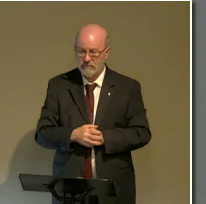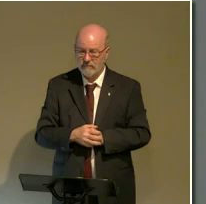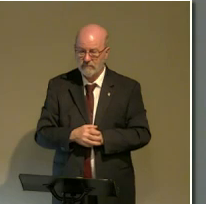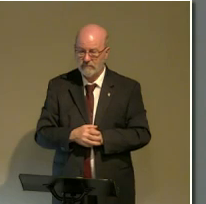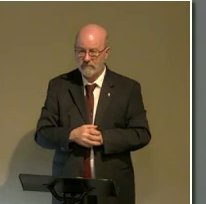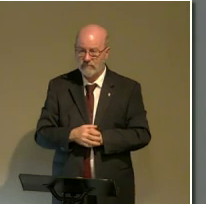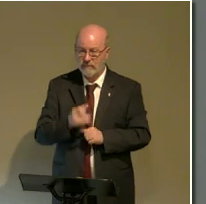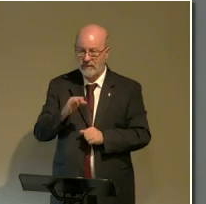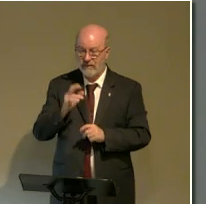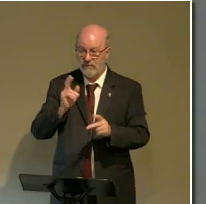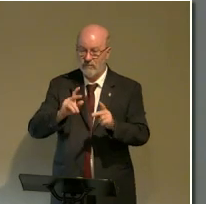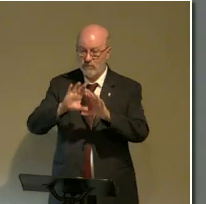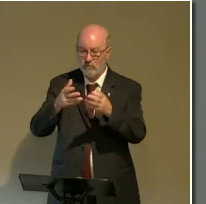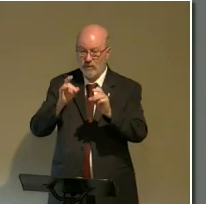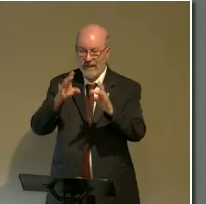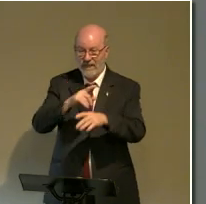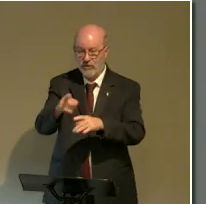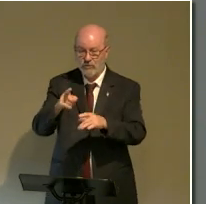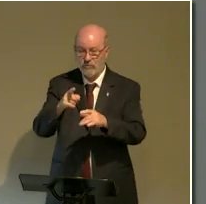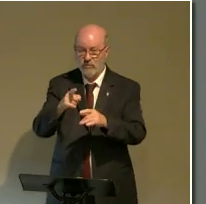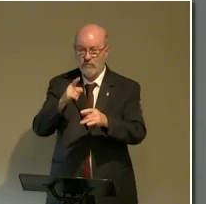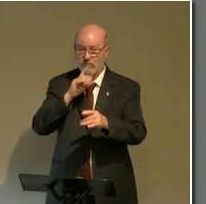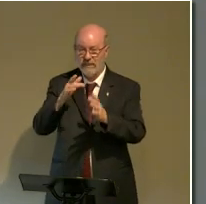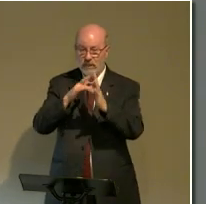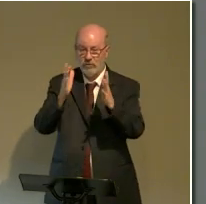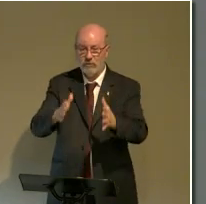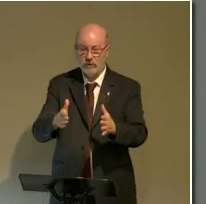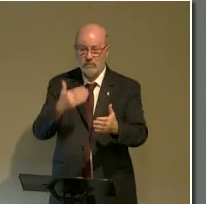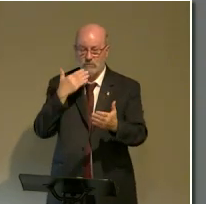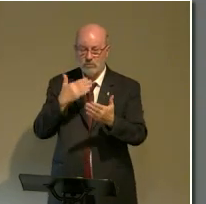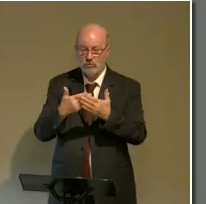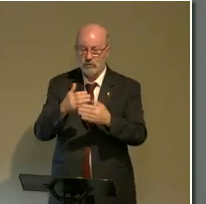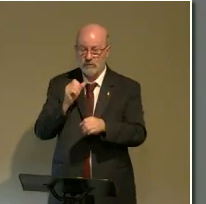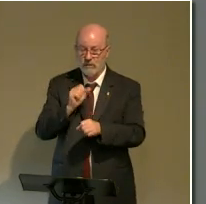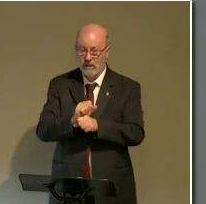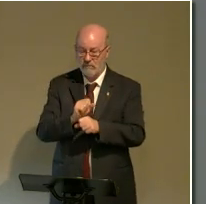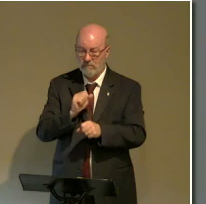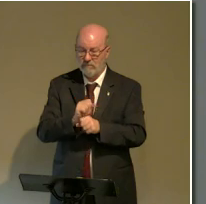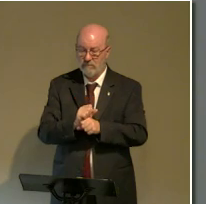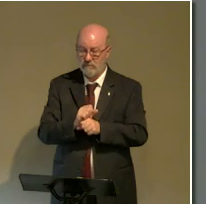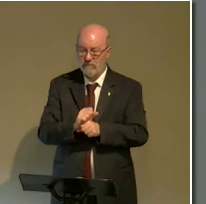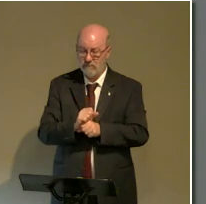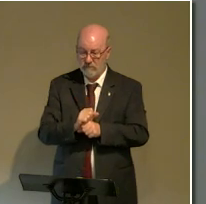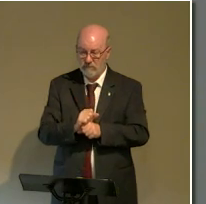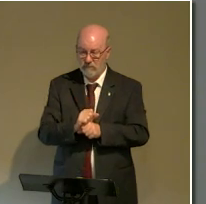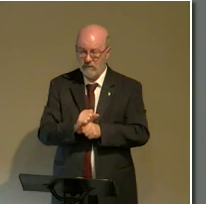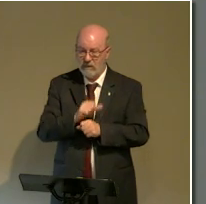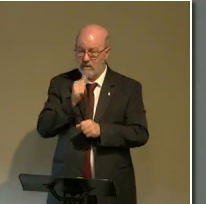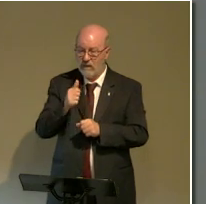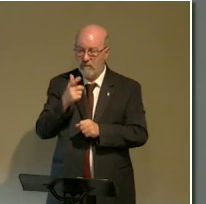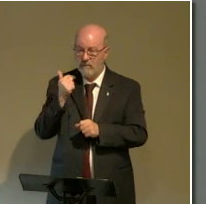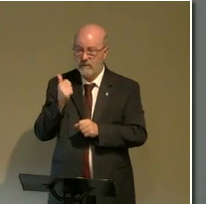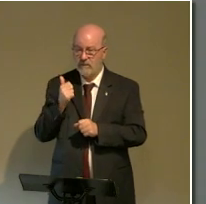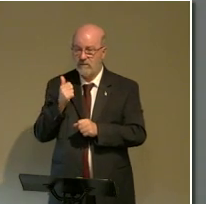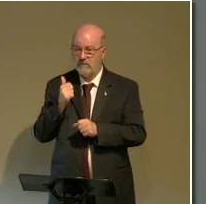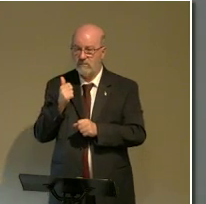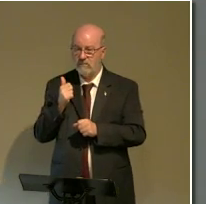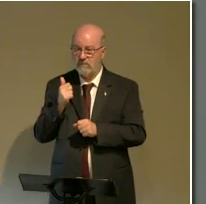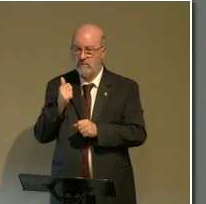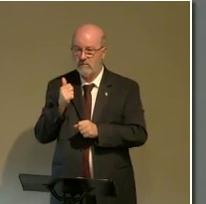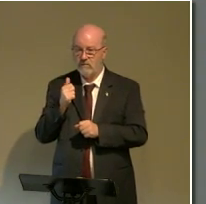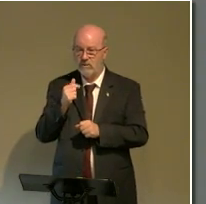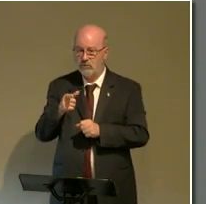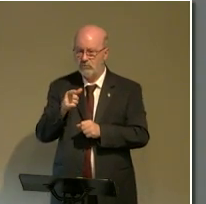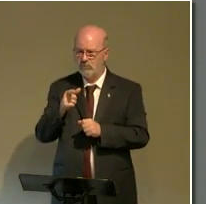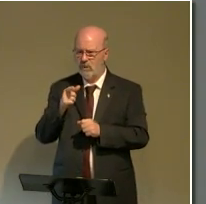Let me say it again. If they hate you for being a Christian, good job. Not because you're